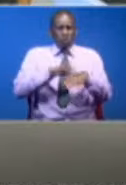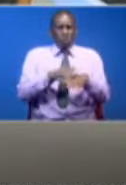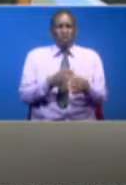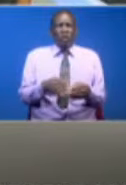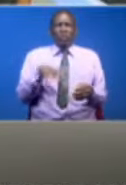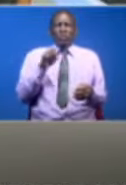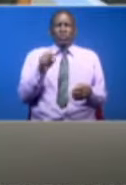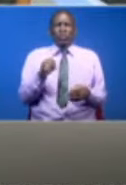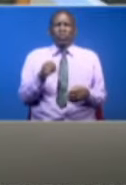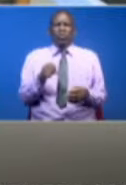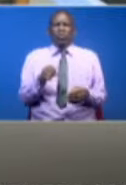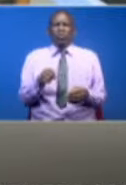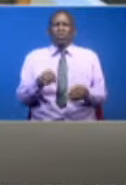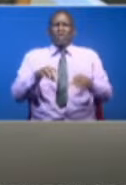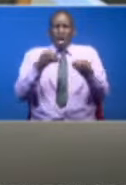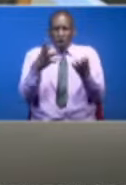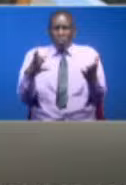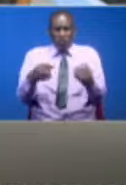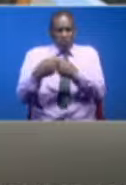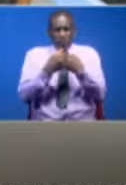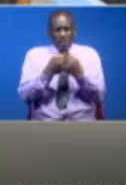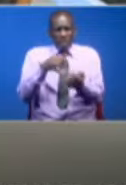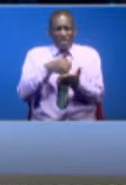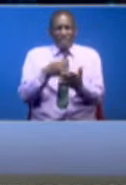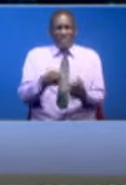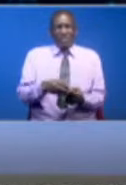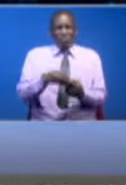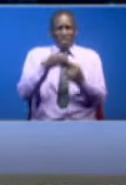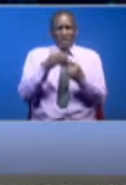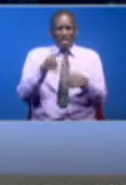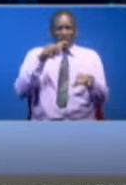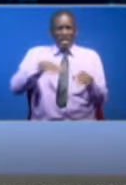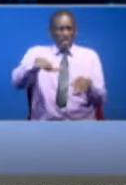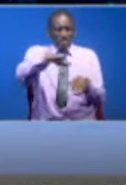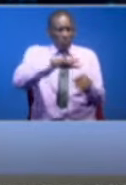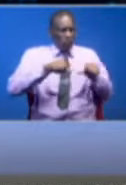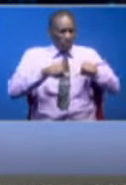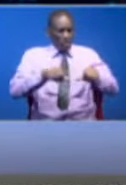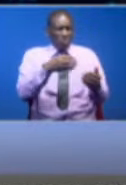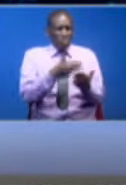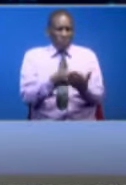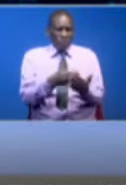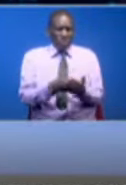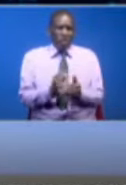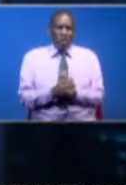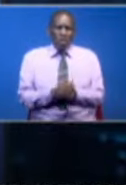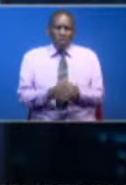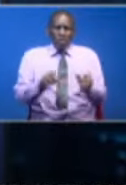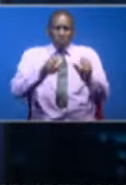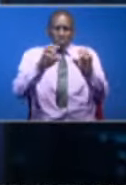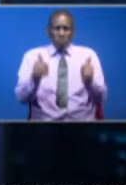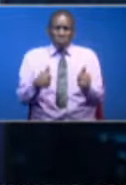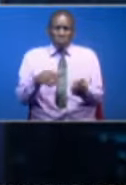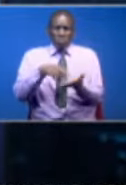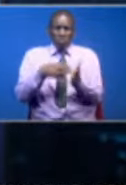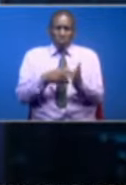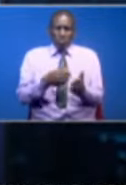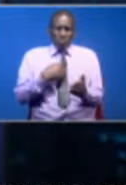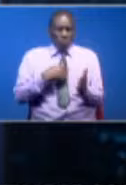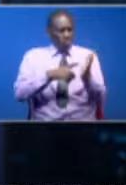And so how much of a challenge is it, especially within the environment of sustainable financing? Well, I mean, there have been examples